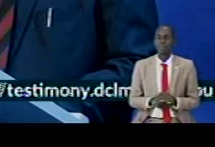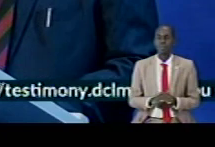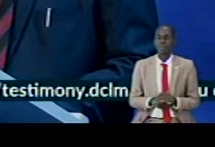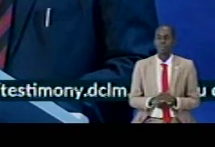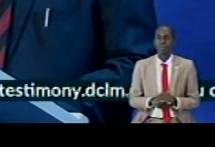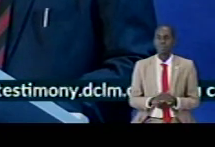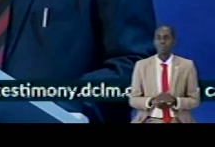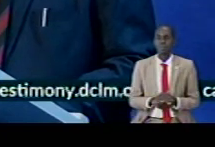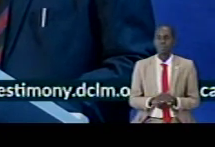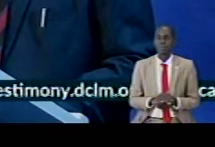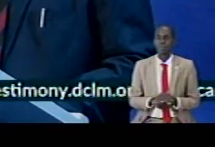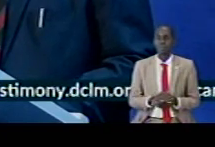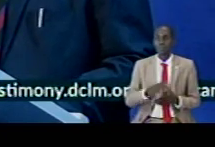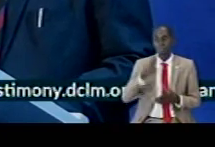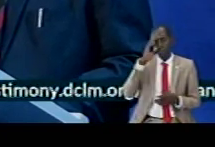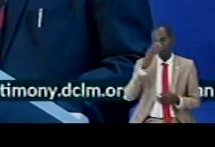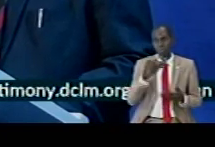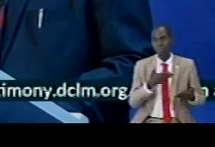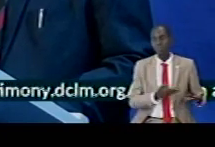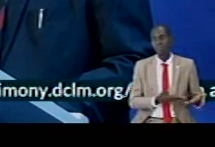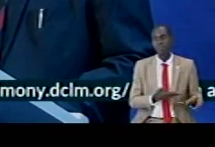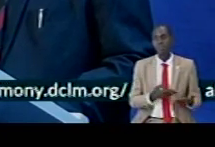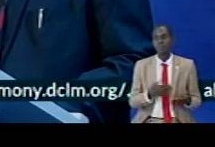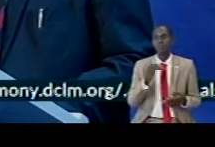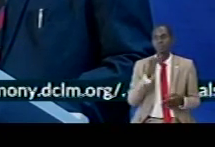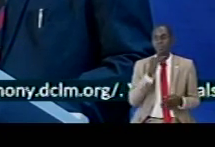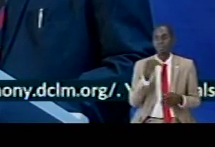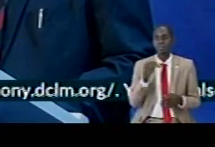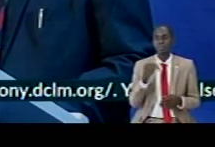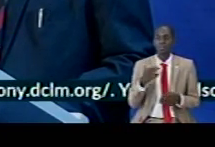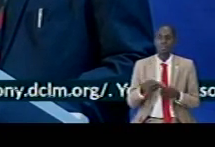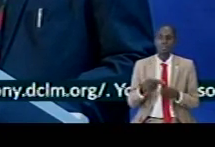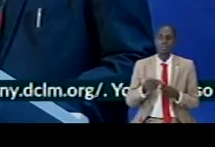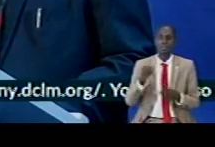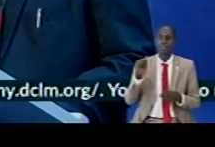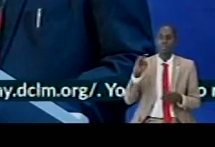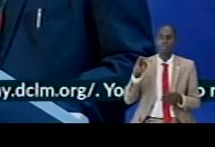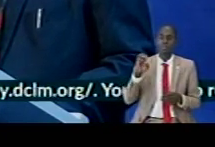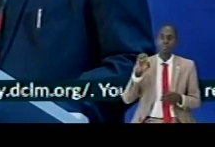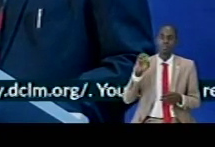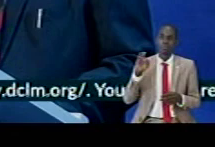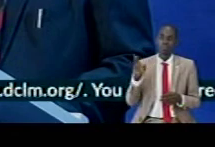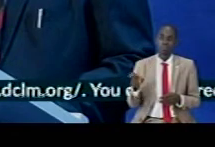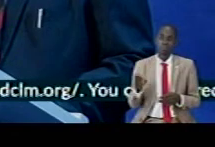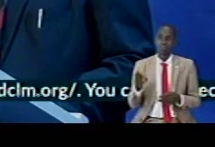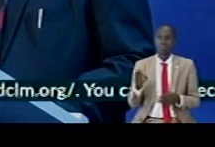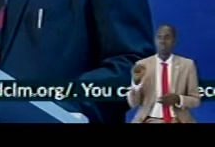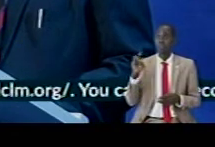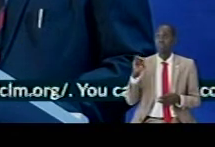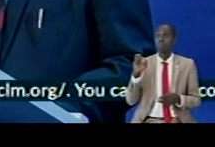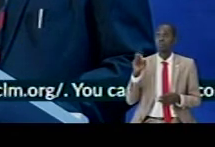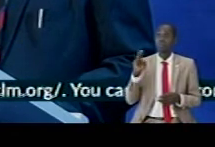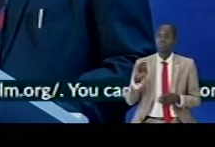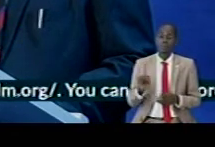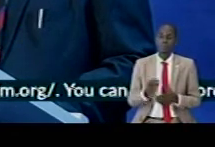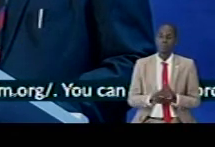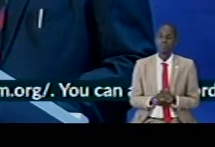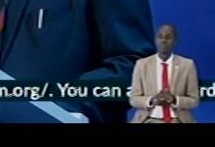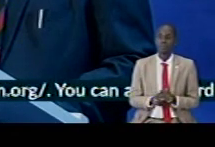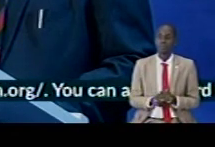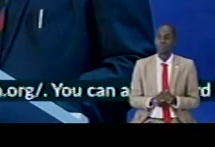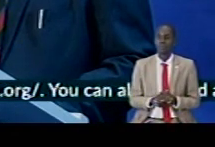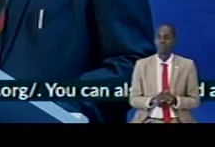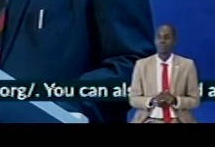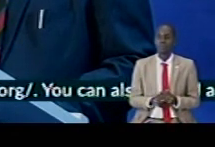Is Mr. Amen Gosinafa from Agunla Group in Akure North. He